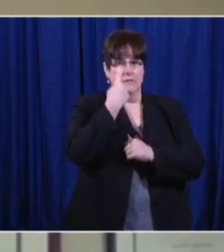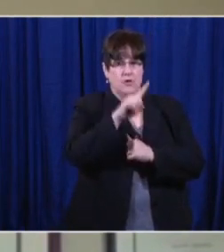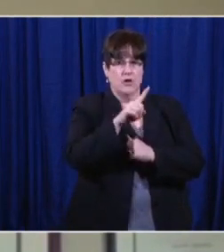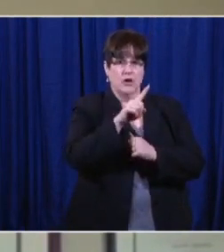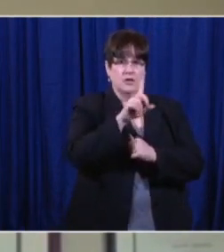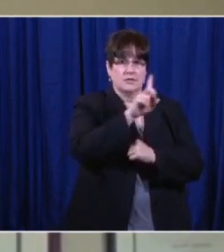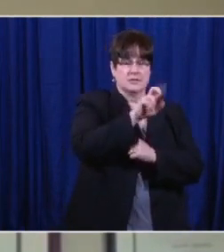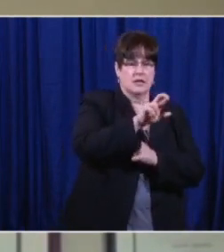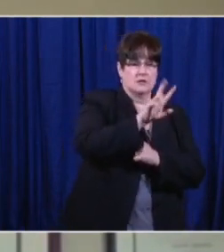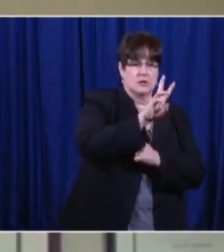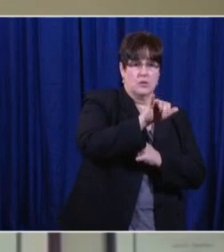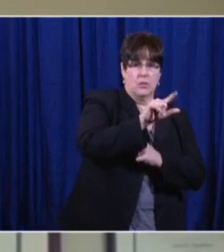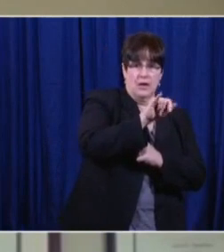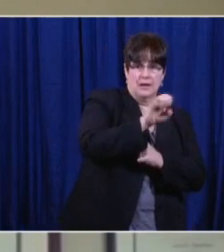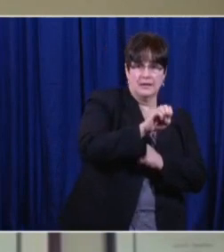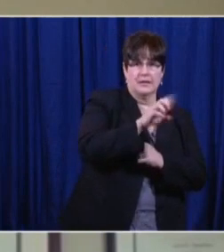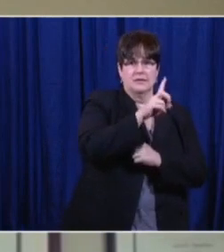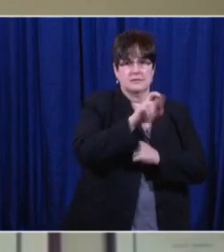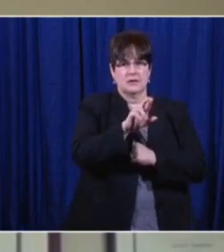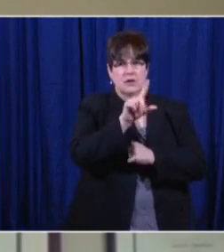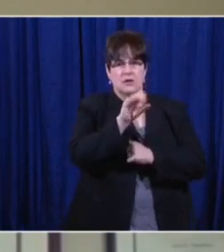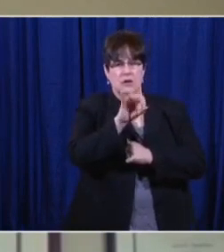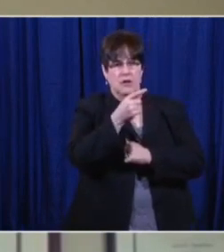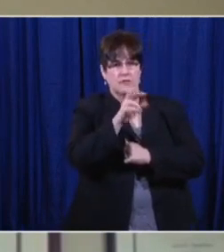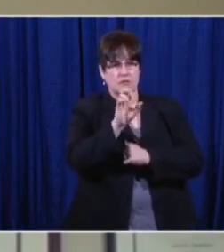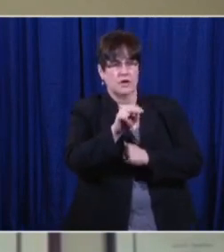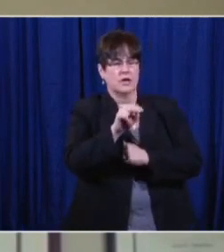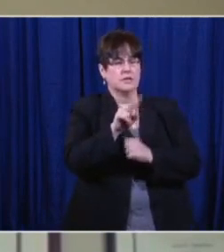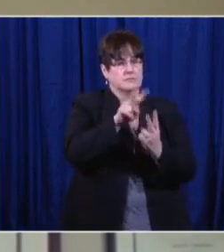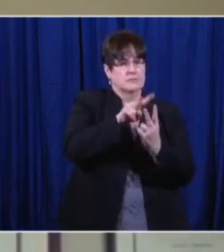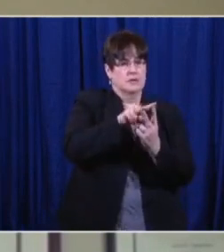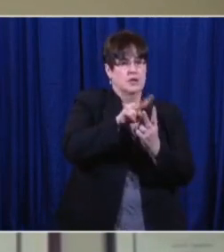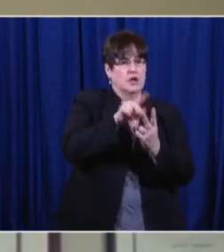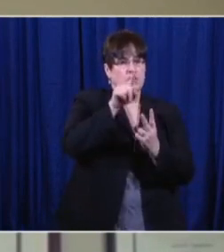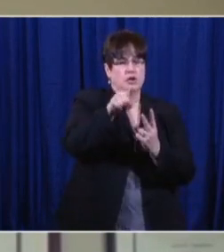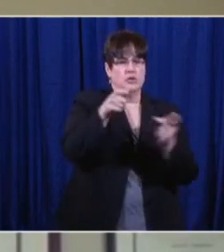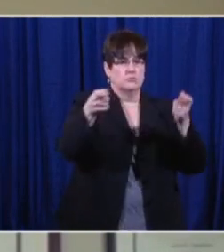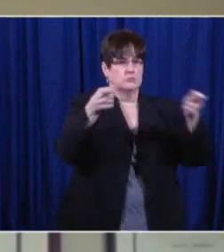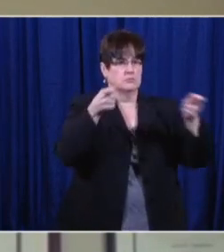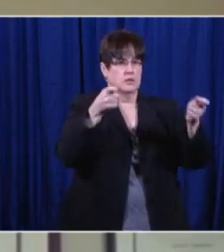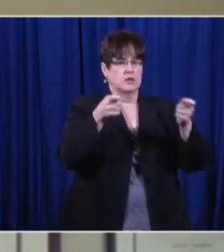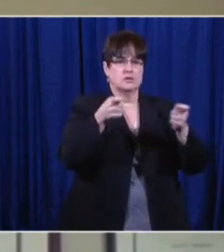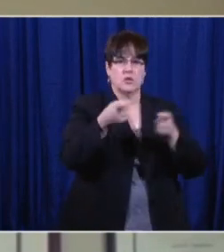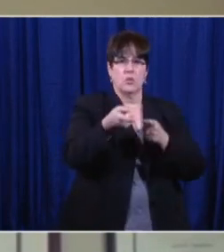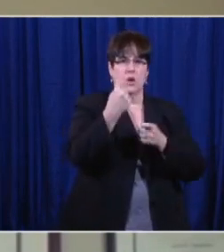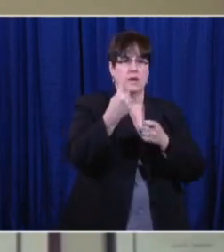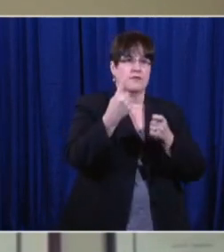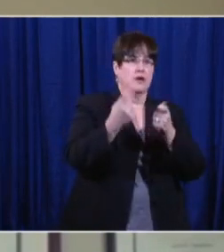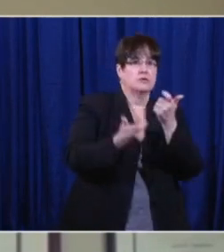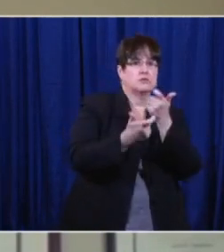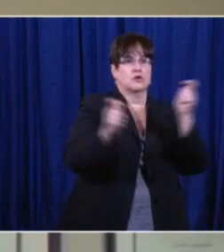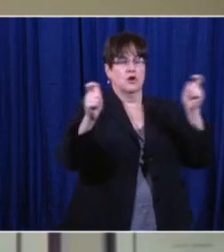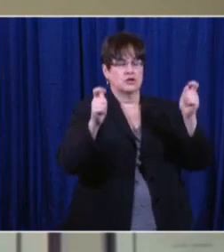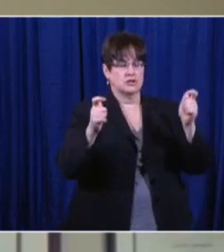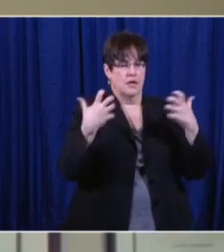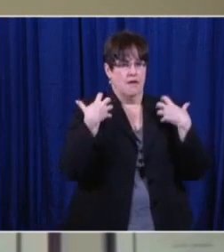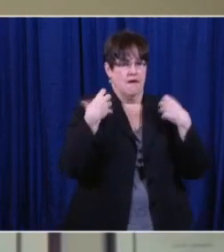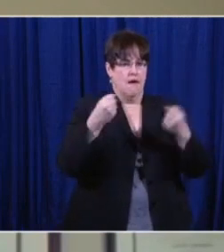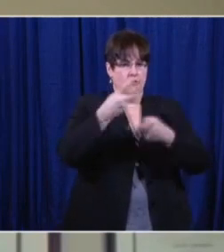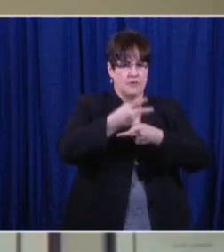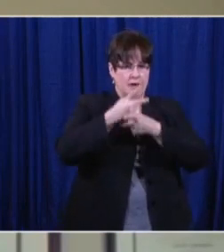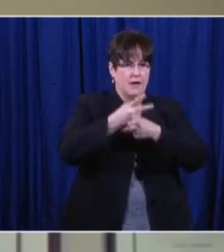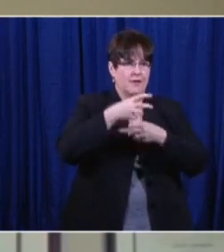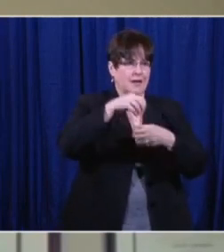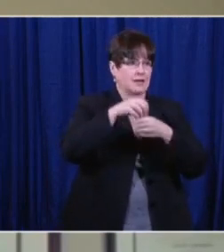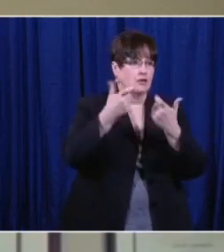represent simultaneously one of the nation's largest healthcare networks and one of the nation's most prestigious. Can you talk a little bit about